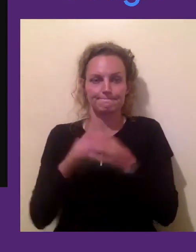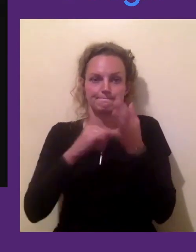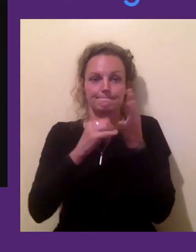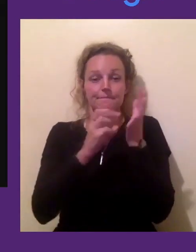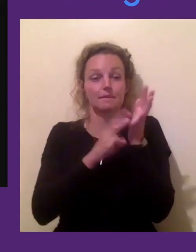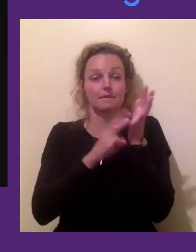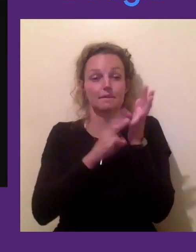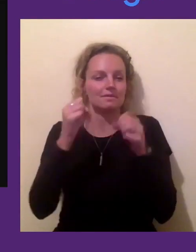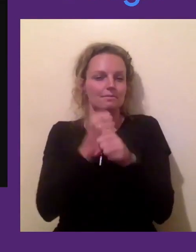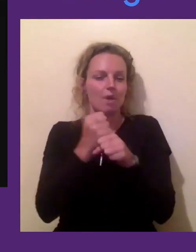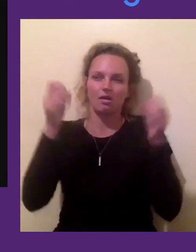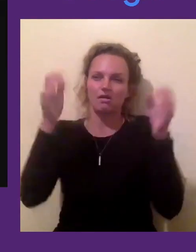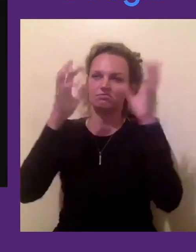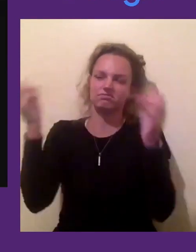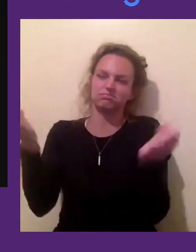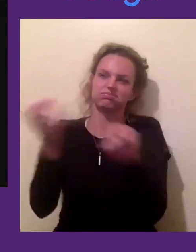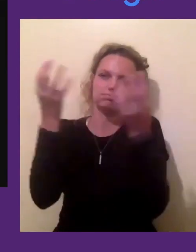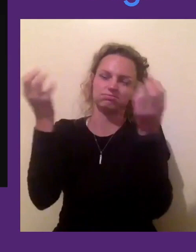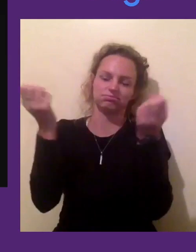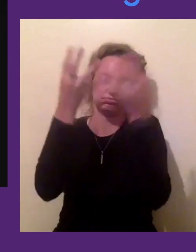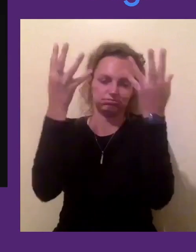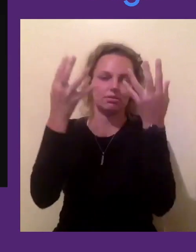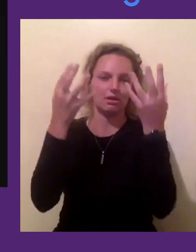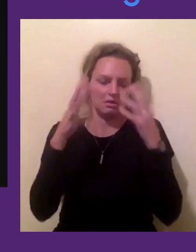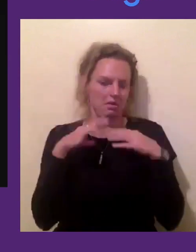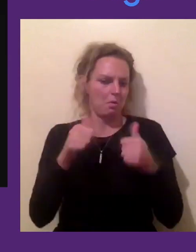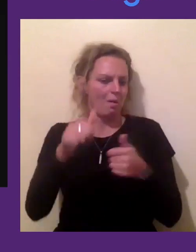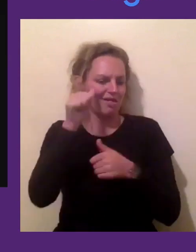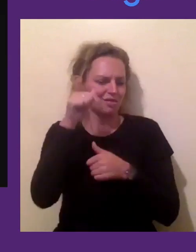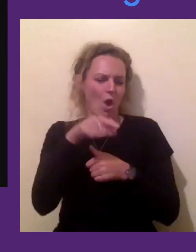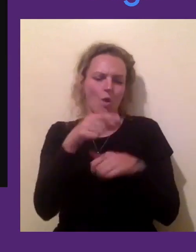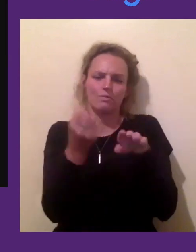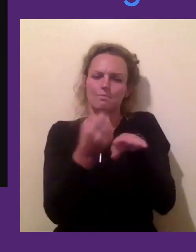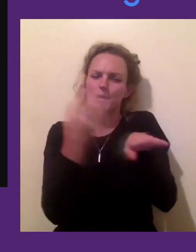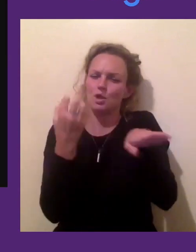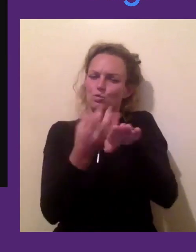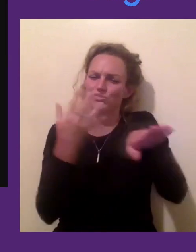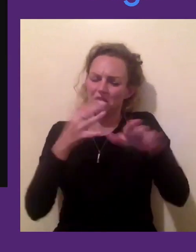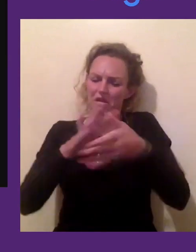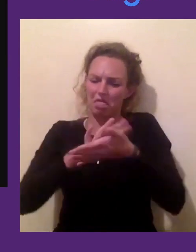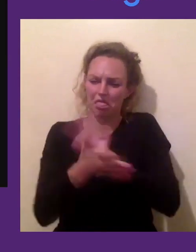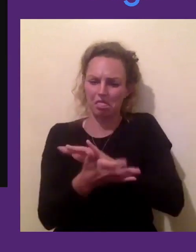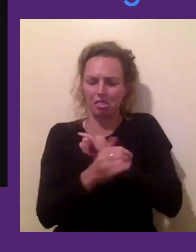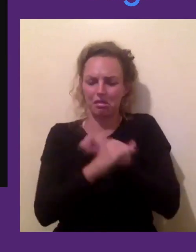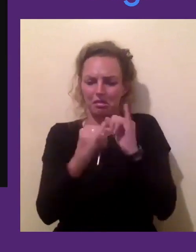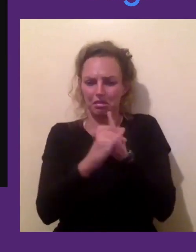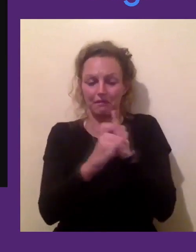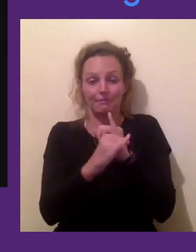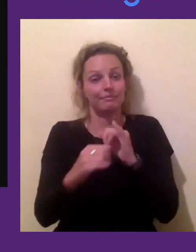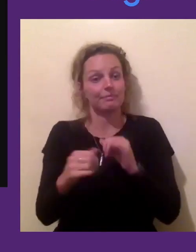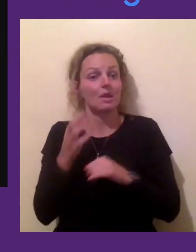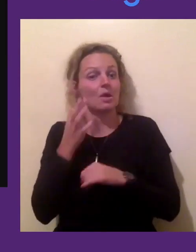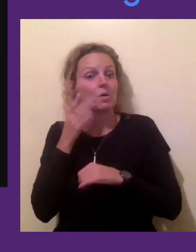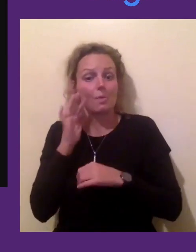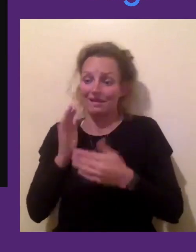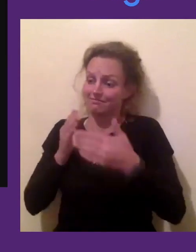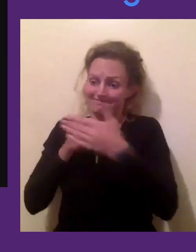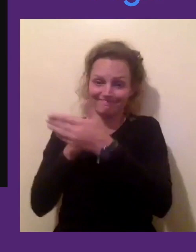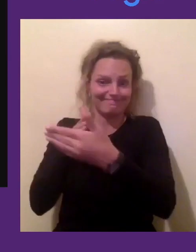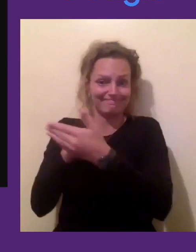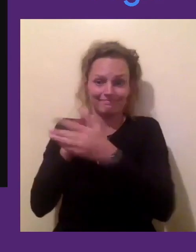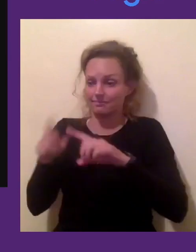of the production process. Poor accessibility is also a negative externality of the production and planning processes, and